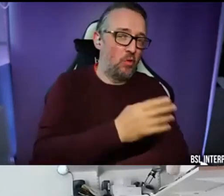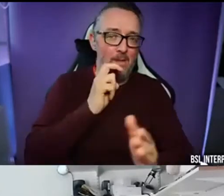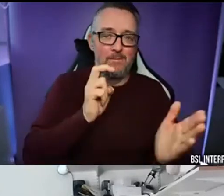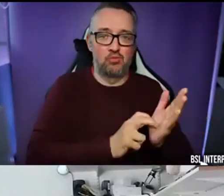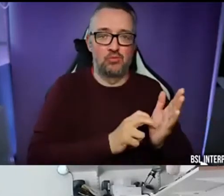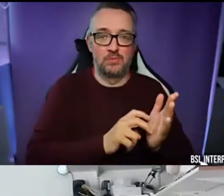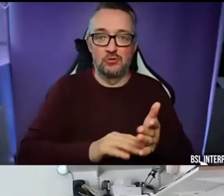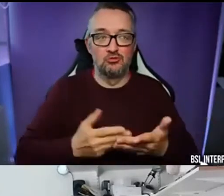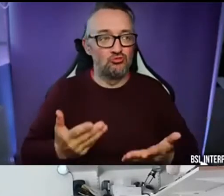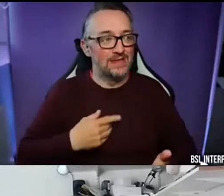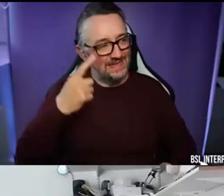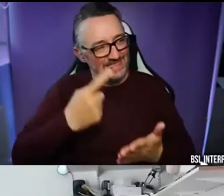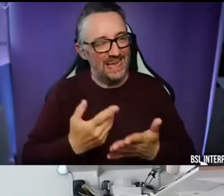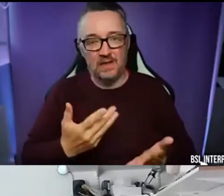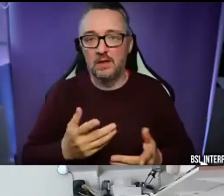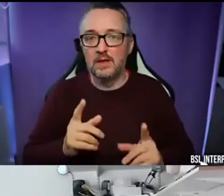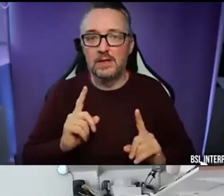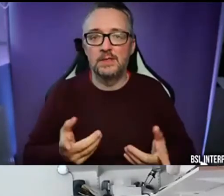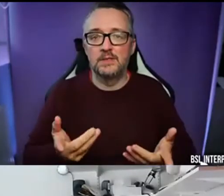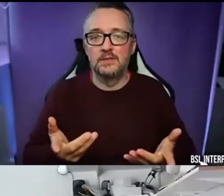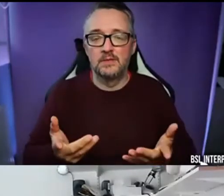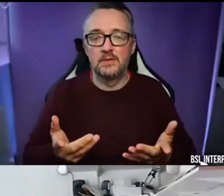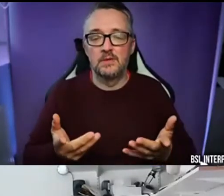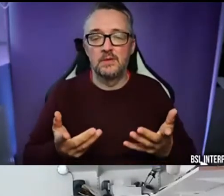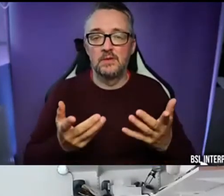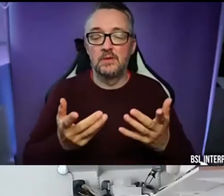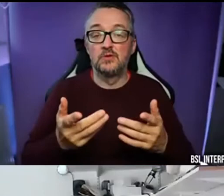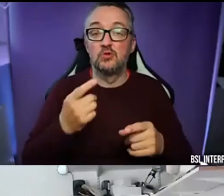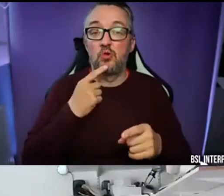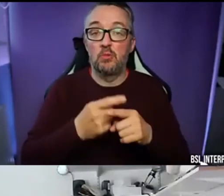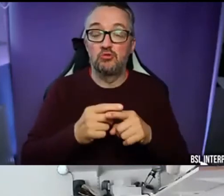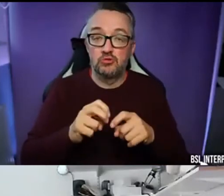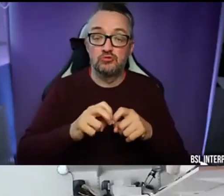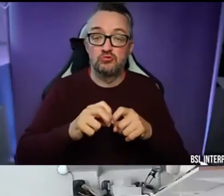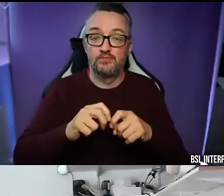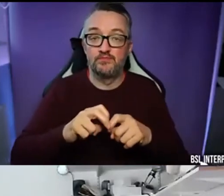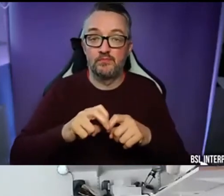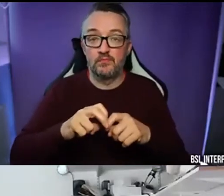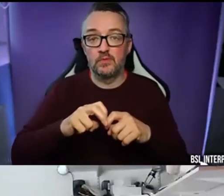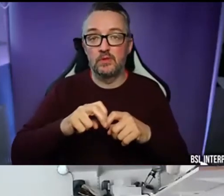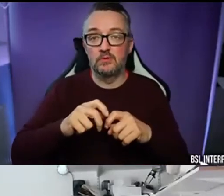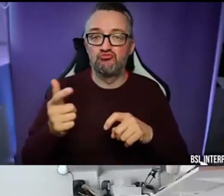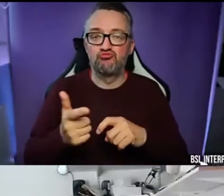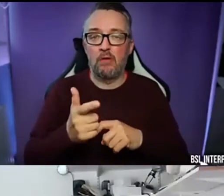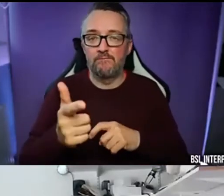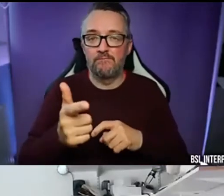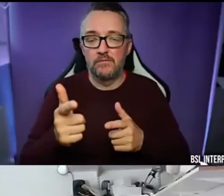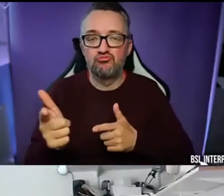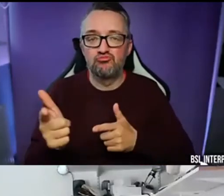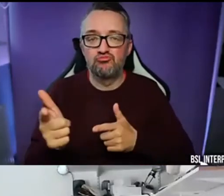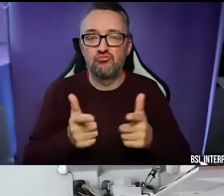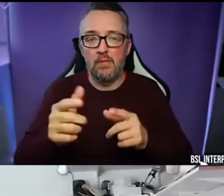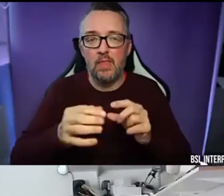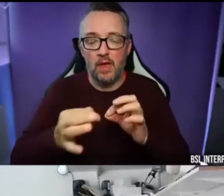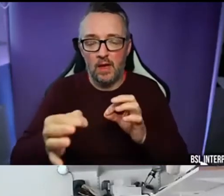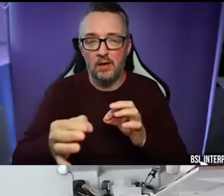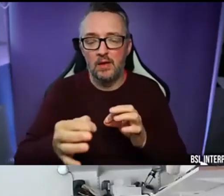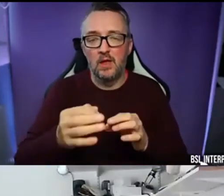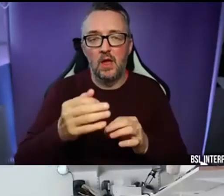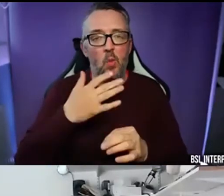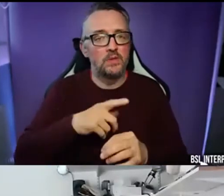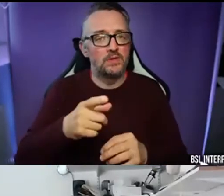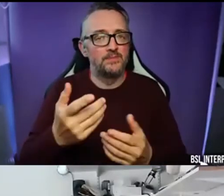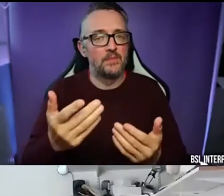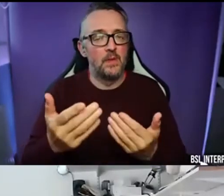specifically about Traveline, really getting or asking you for more information